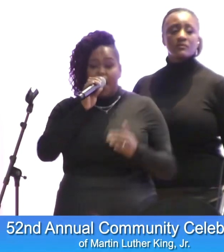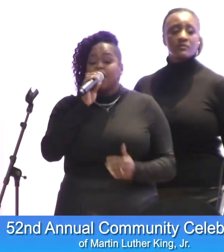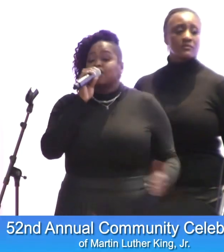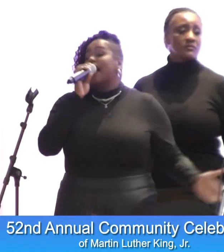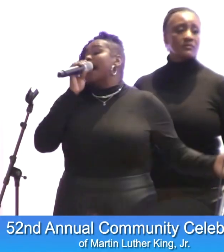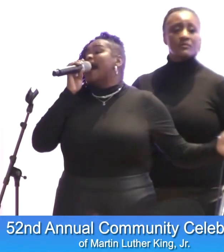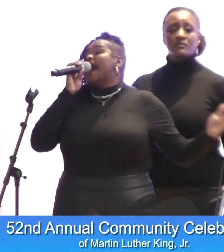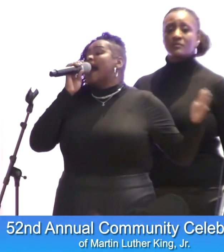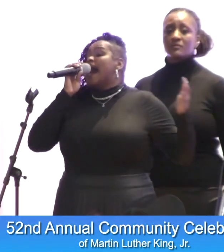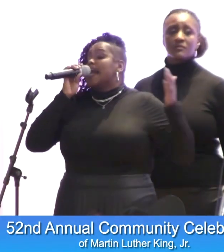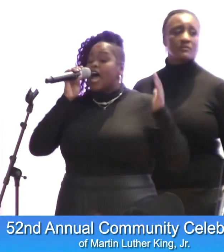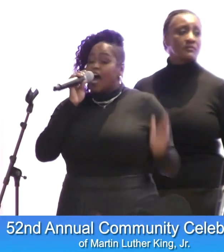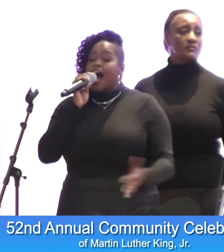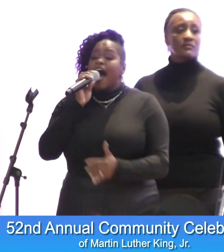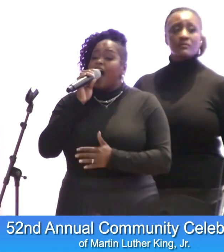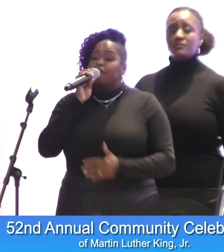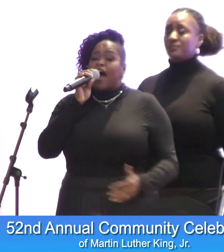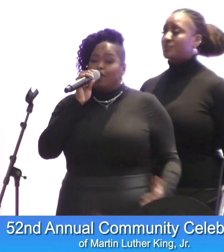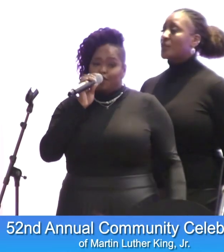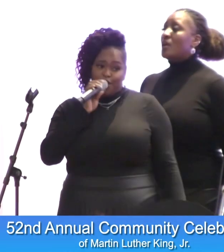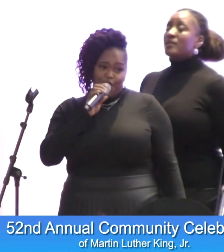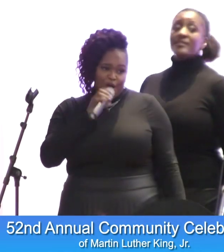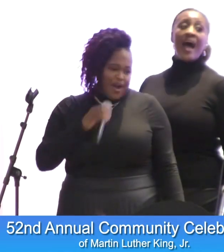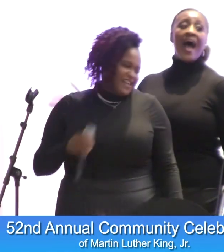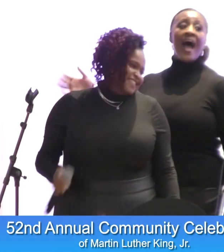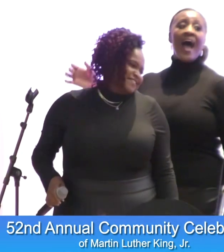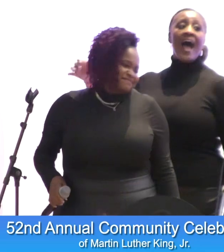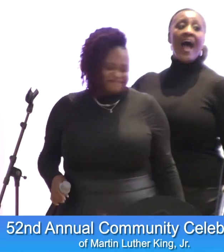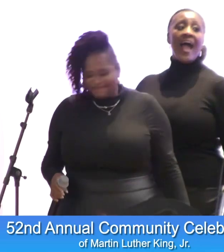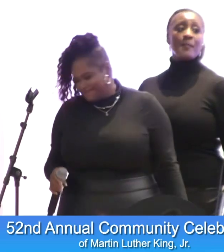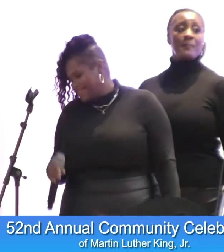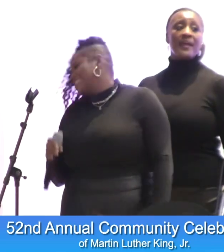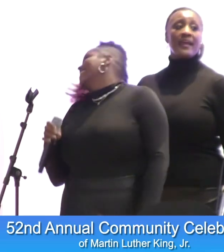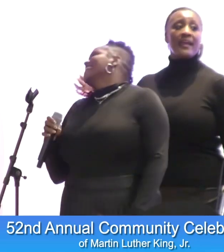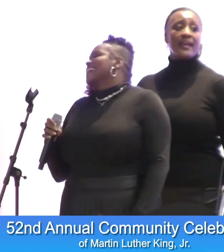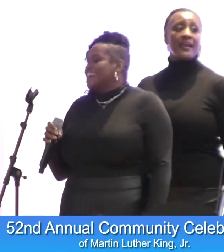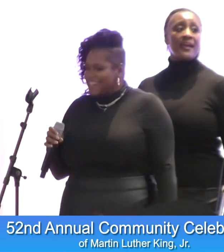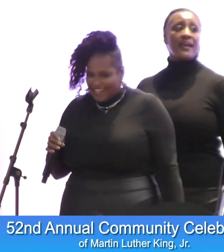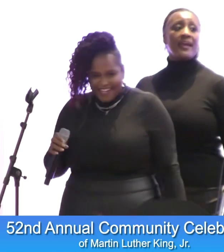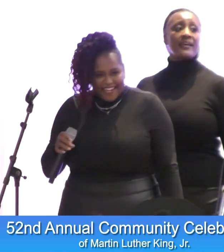rising sun of our new